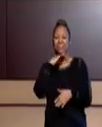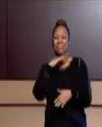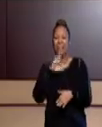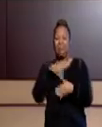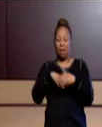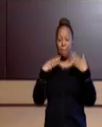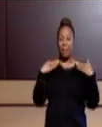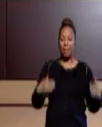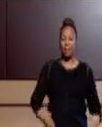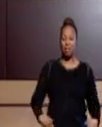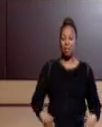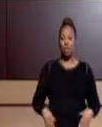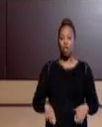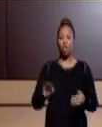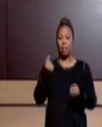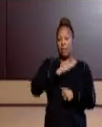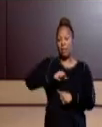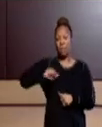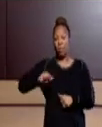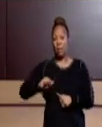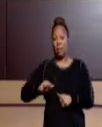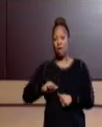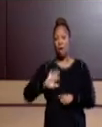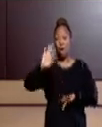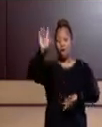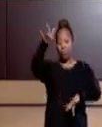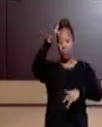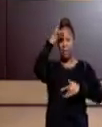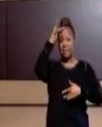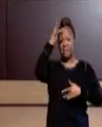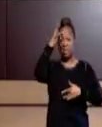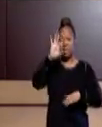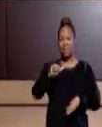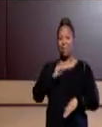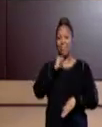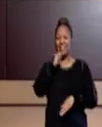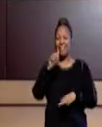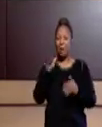of our bodies so we can avoid those chronic conditions that are now